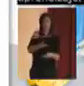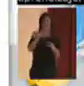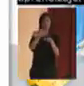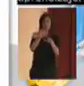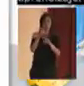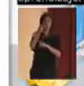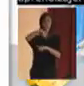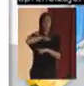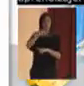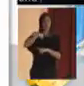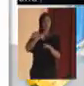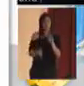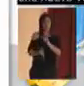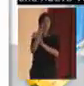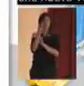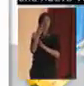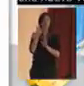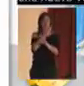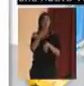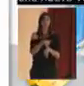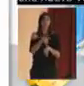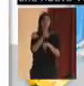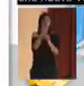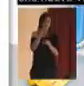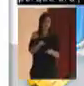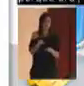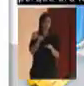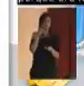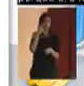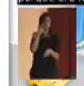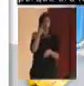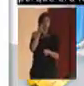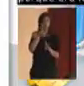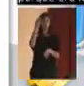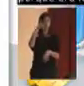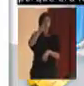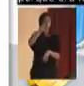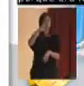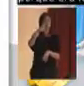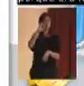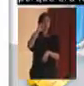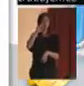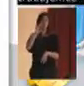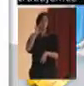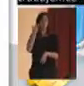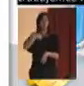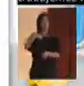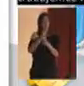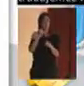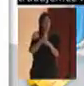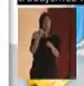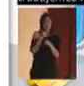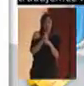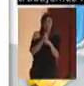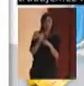objects, etc. We'll also be presenting a new version of our generator, because the idea is that in LACLO we